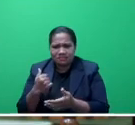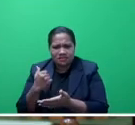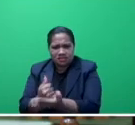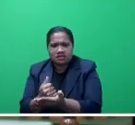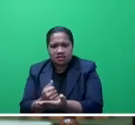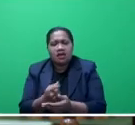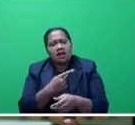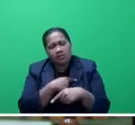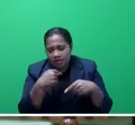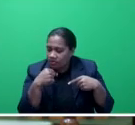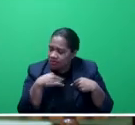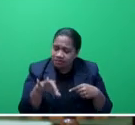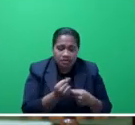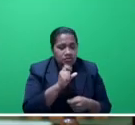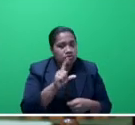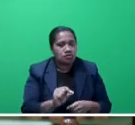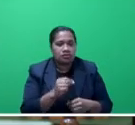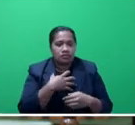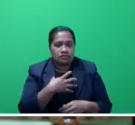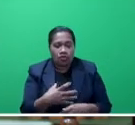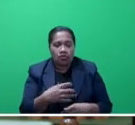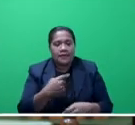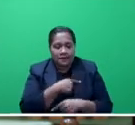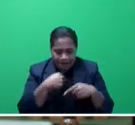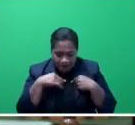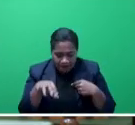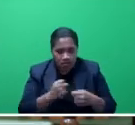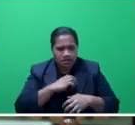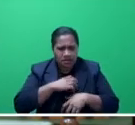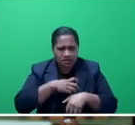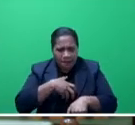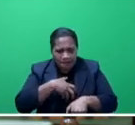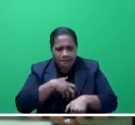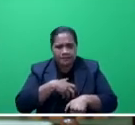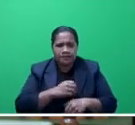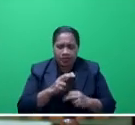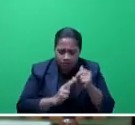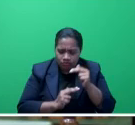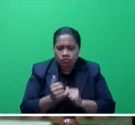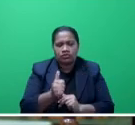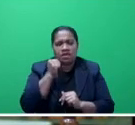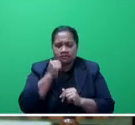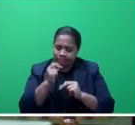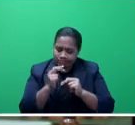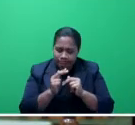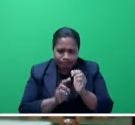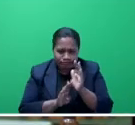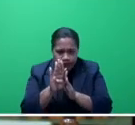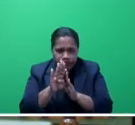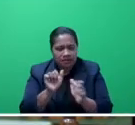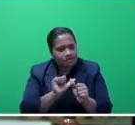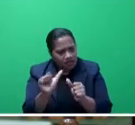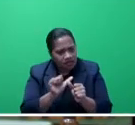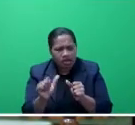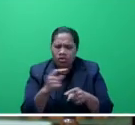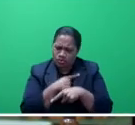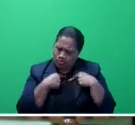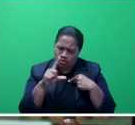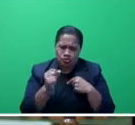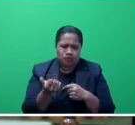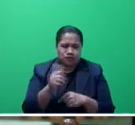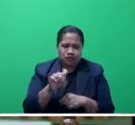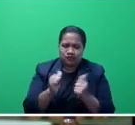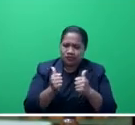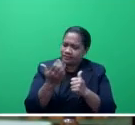more than just endure. We must adapt and build back better. We have done it before. We've done so from political